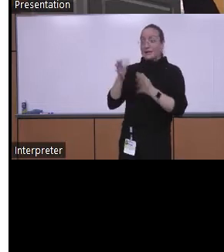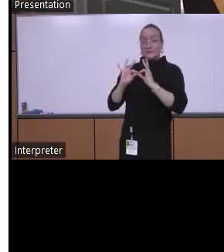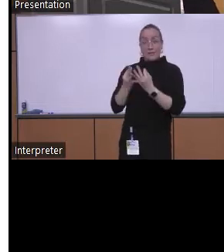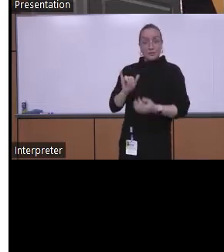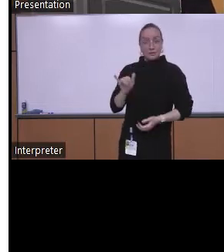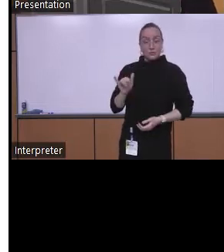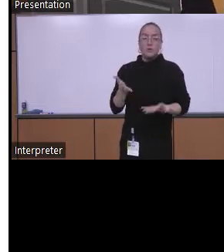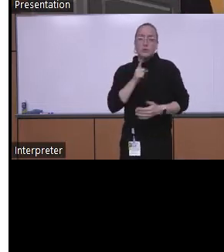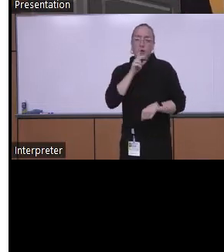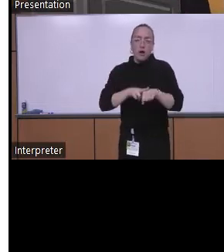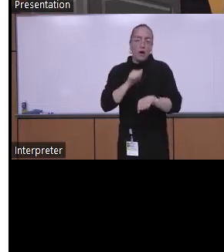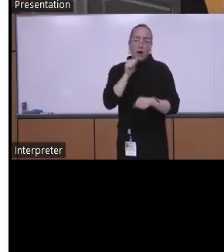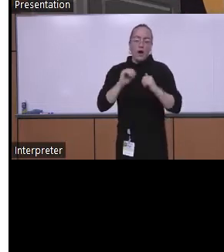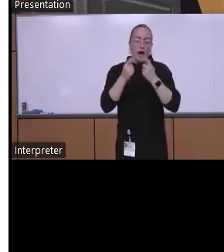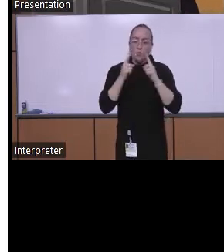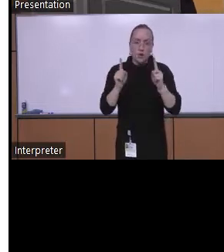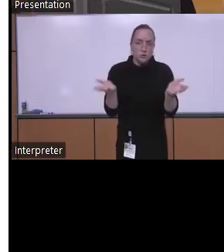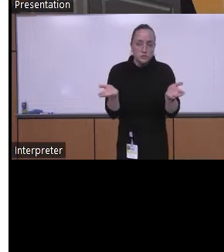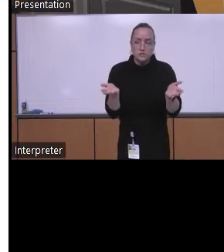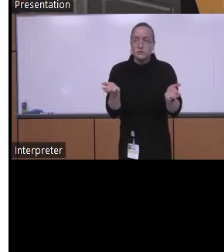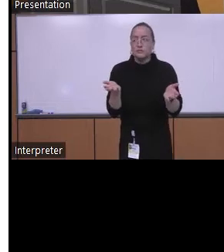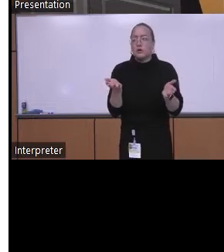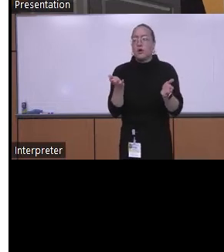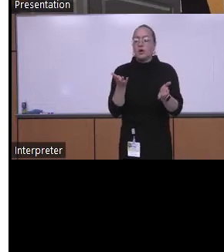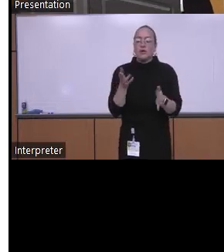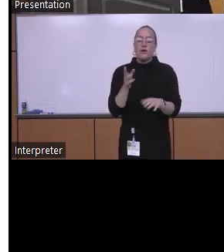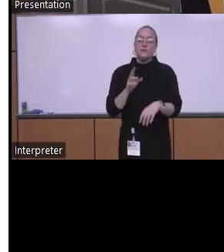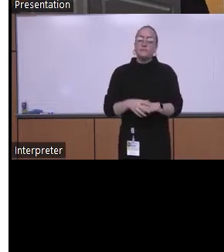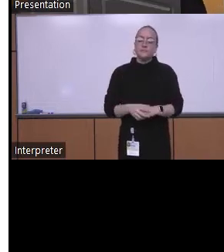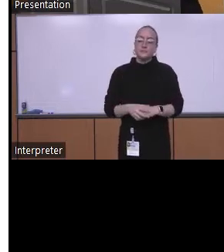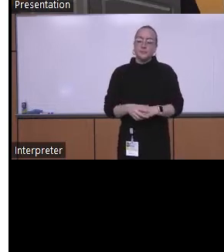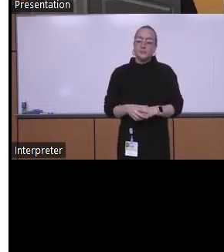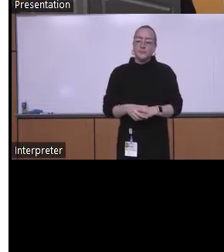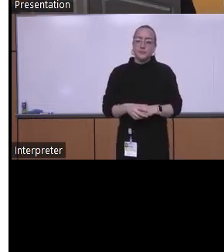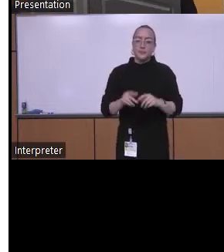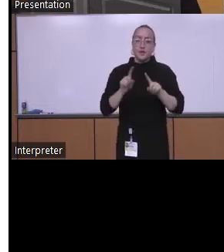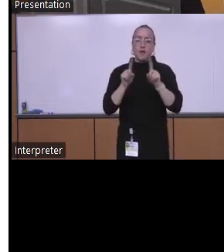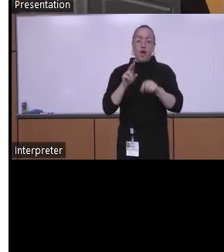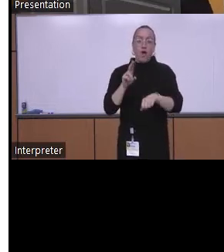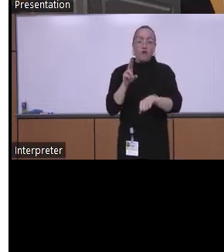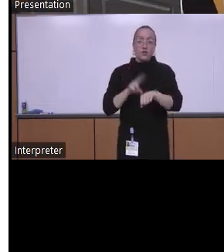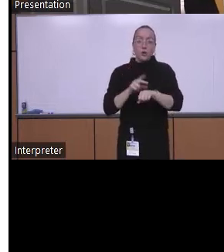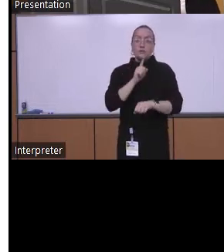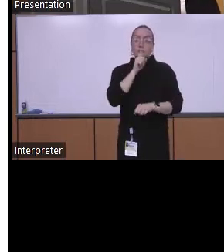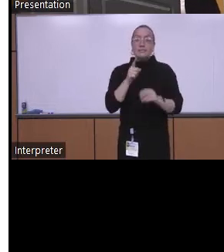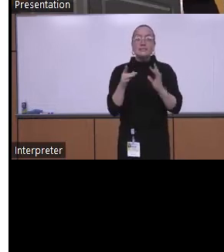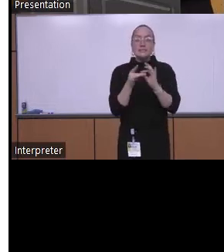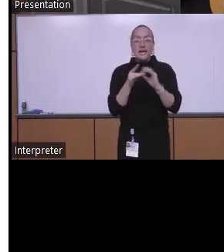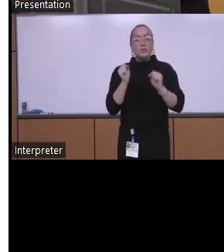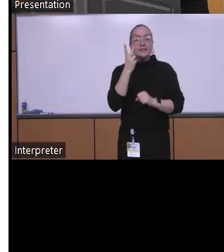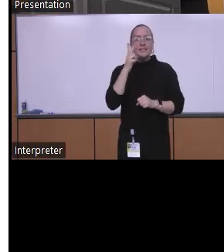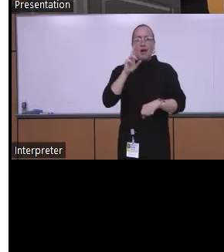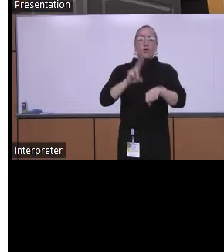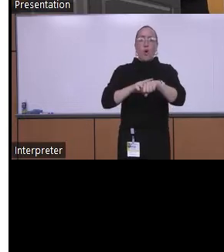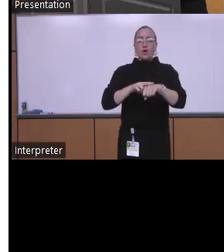incidence works, right? Yeah, I mean, it's a measure. It's not that there's an incidence. But of course, what's Gill going to say? He's going to concede that, of course,